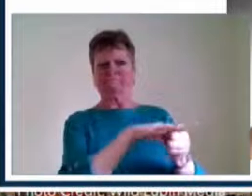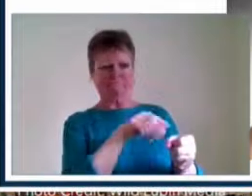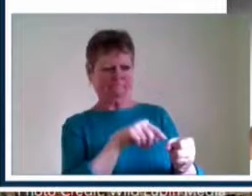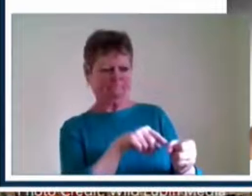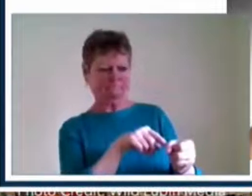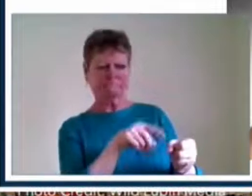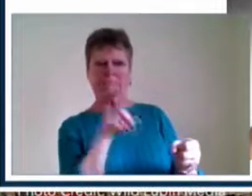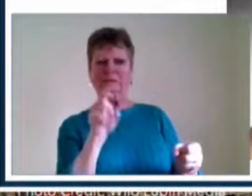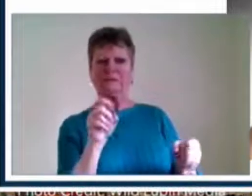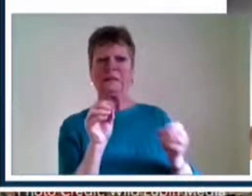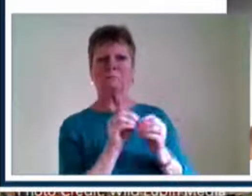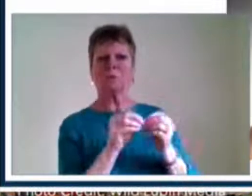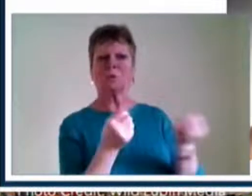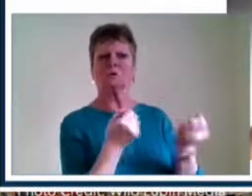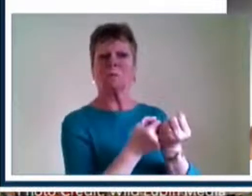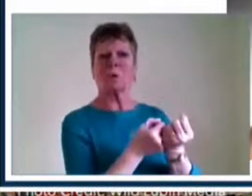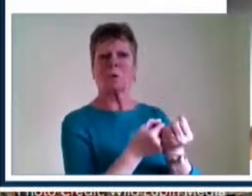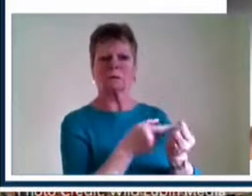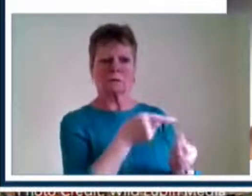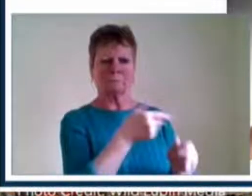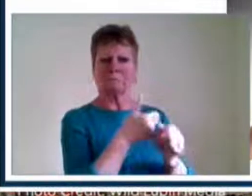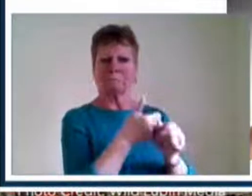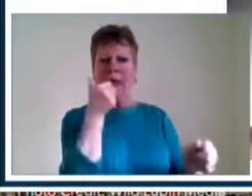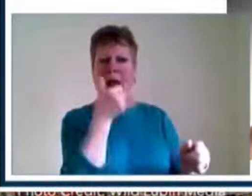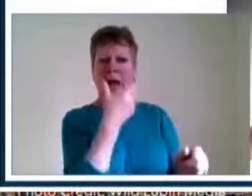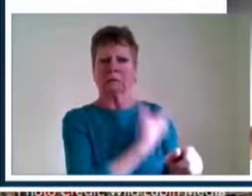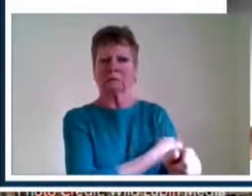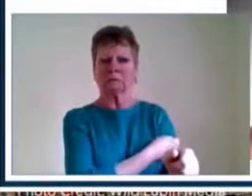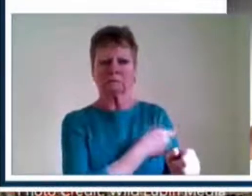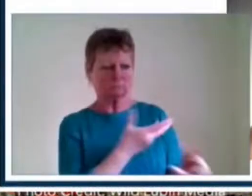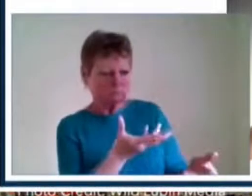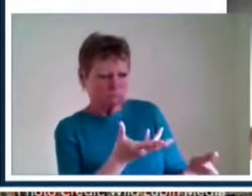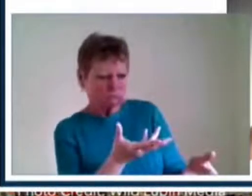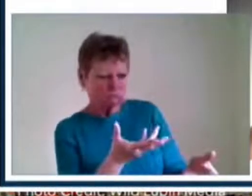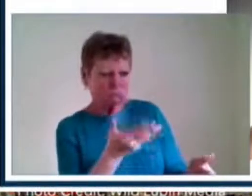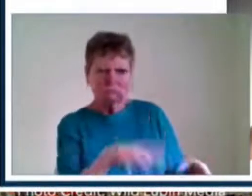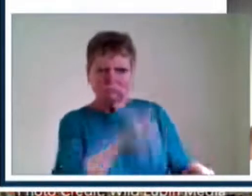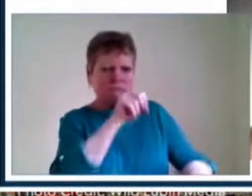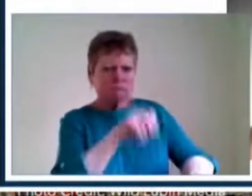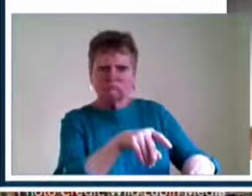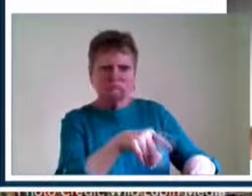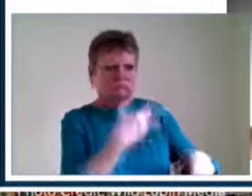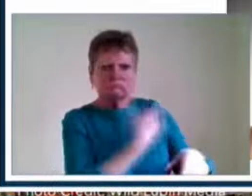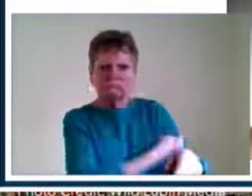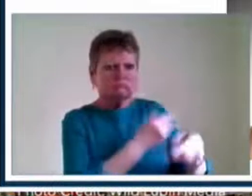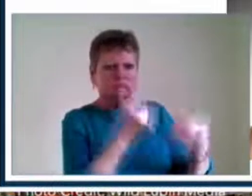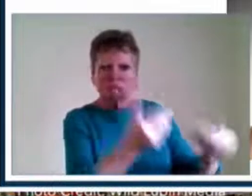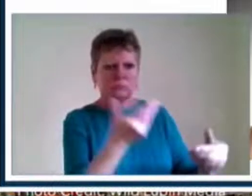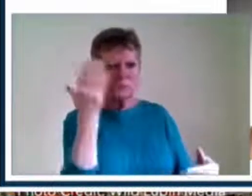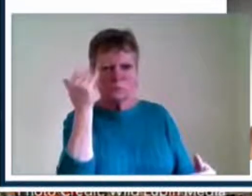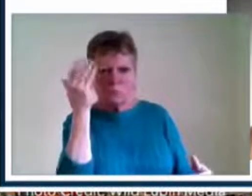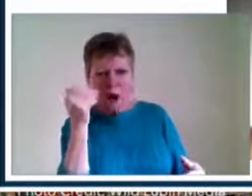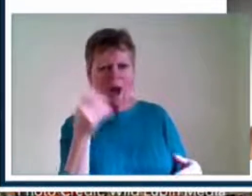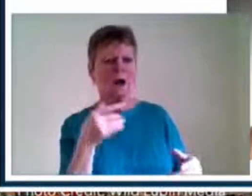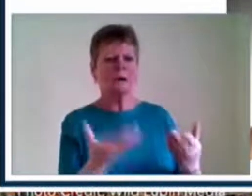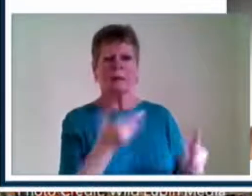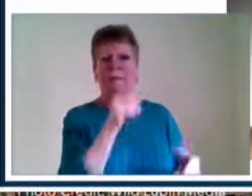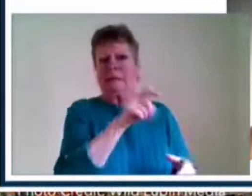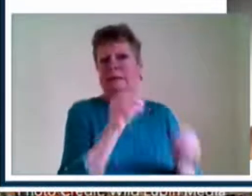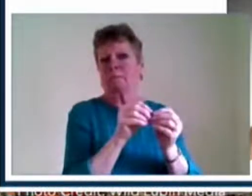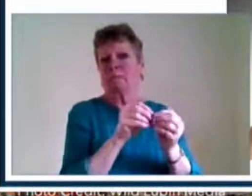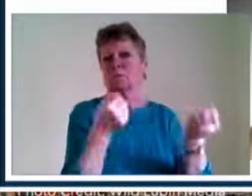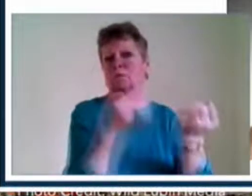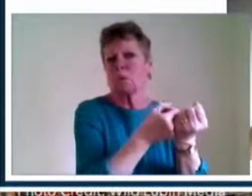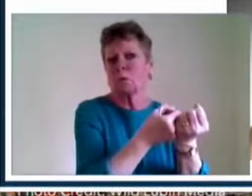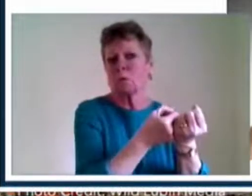need some extra supports because they're lagging behind in terms of vaccine uptake, and then what we do is we then reach